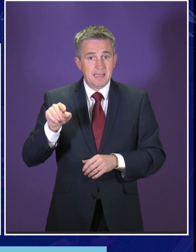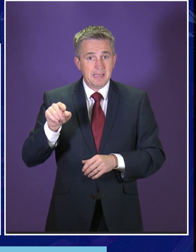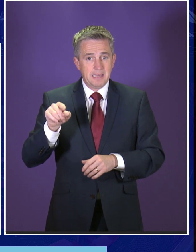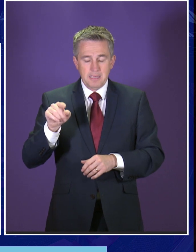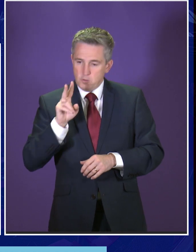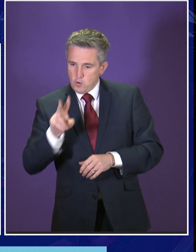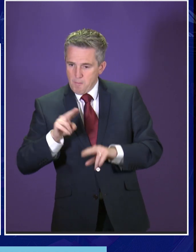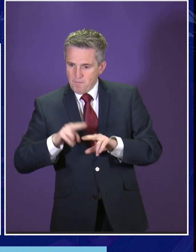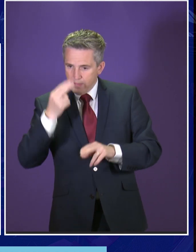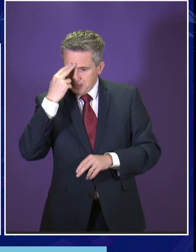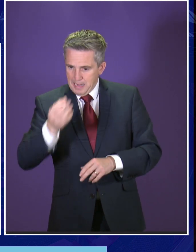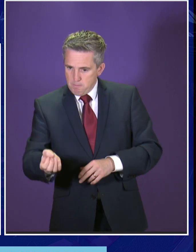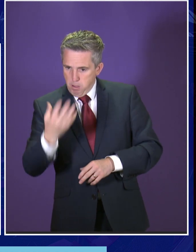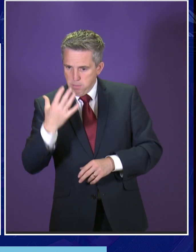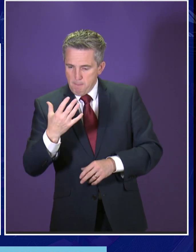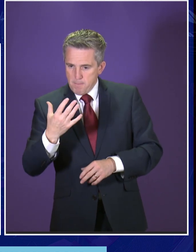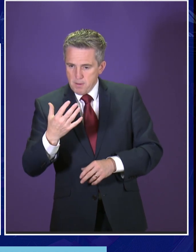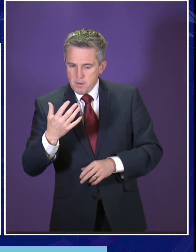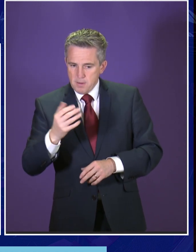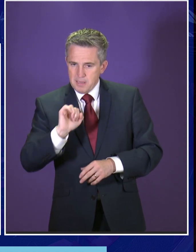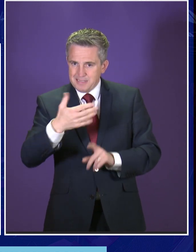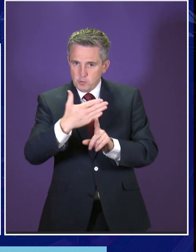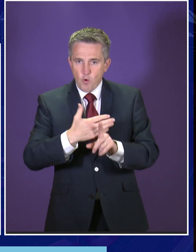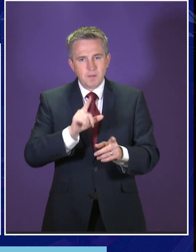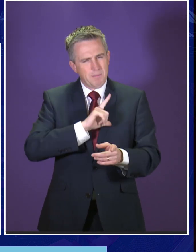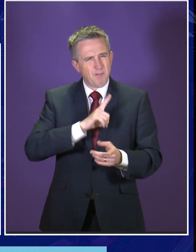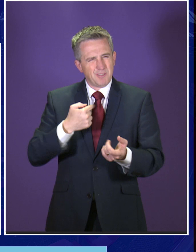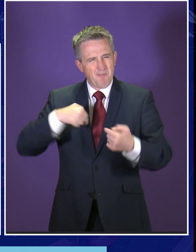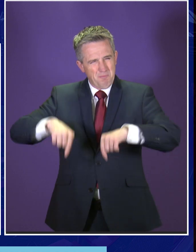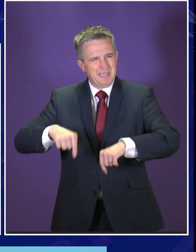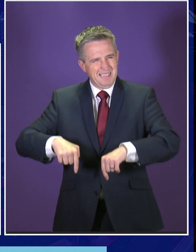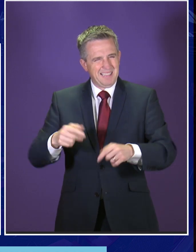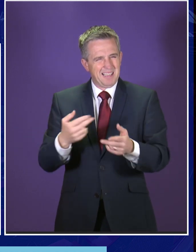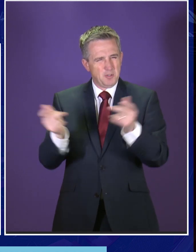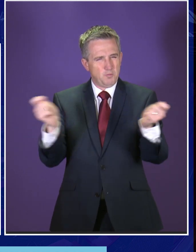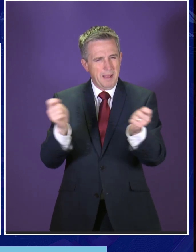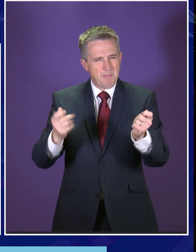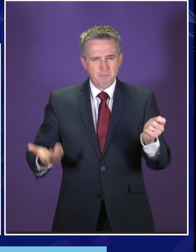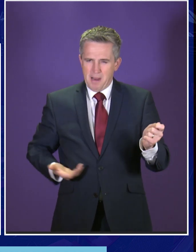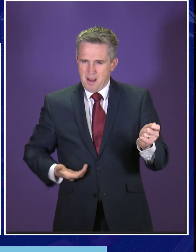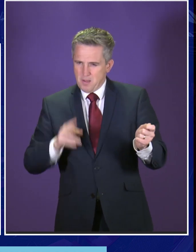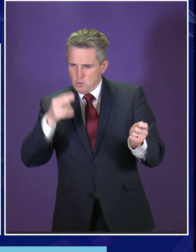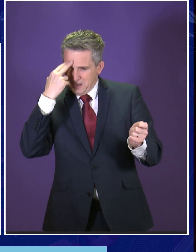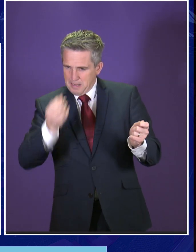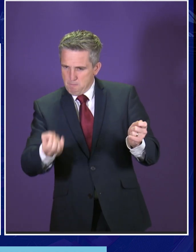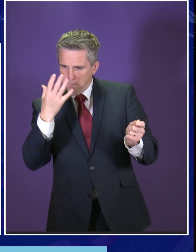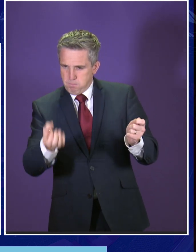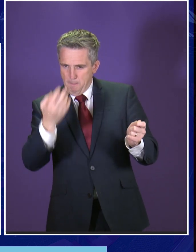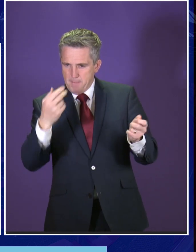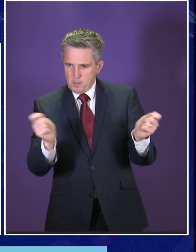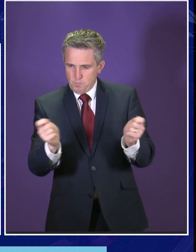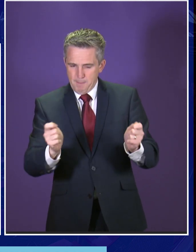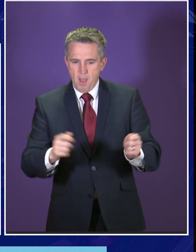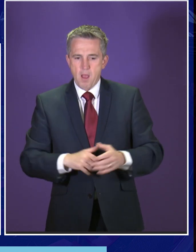name pop up and his stories, because of me, in the newspapers in Bangladesh.